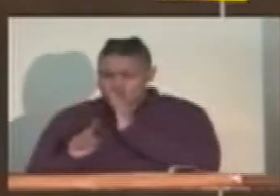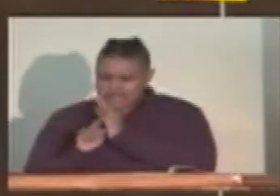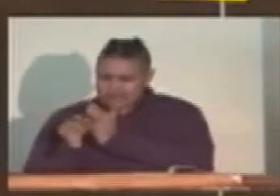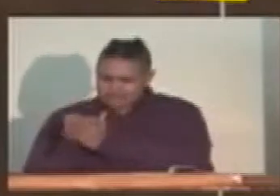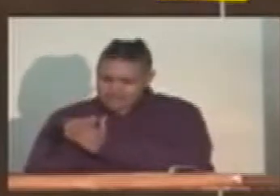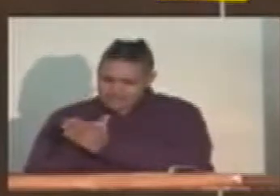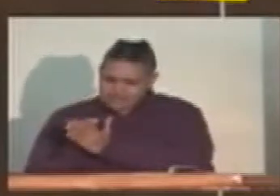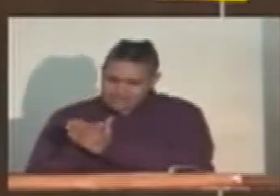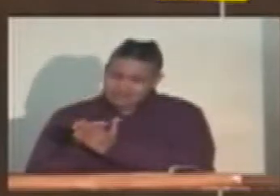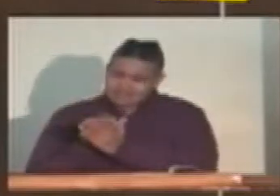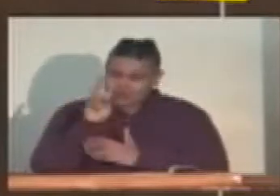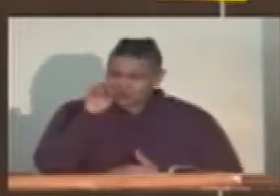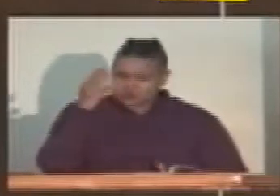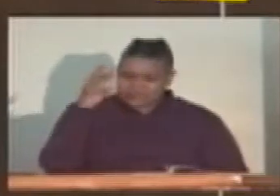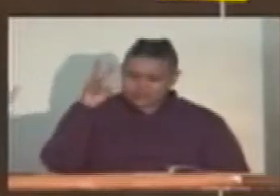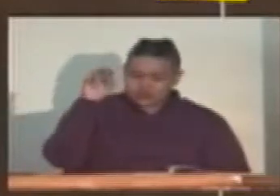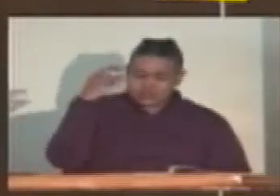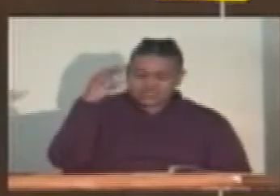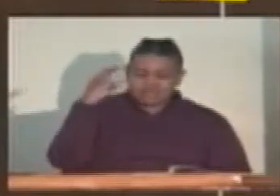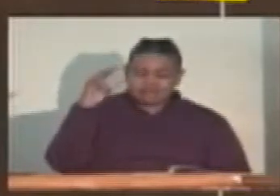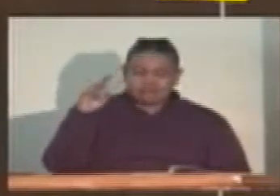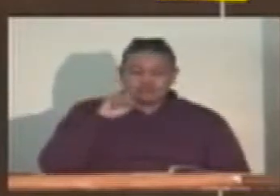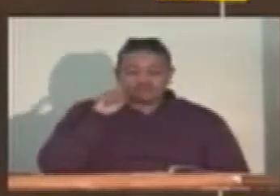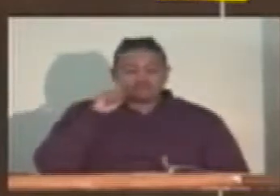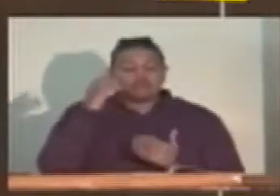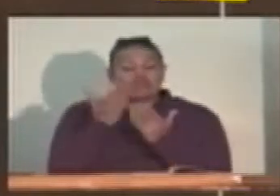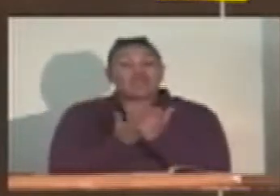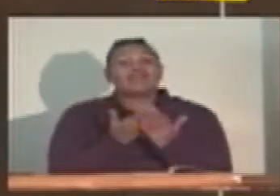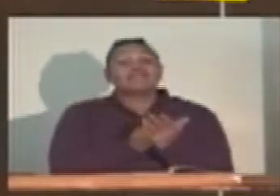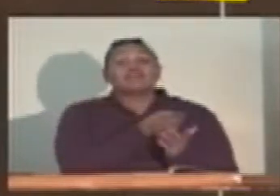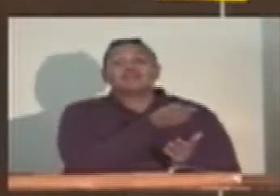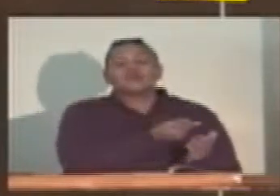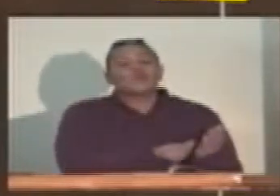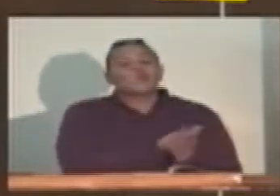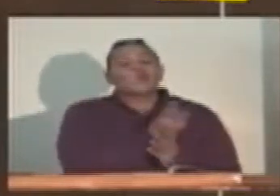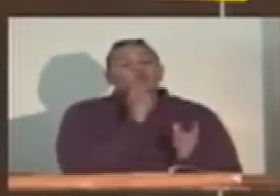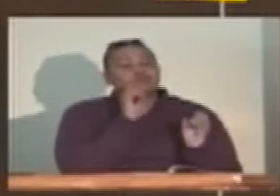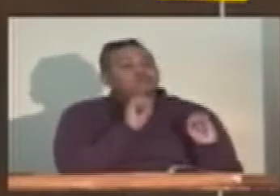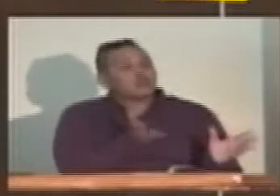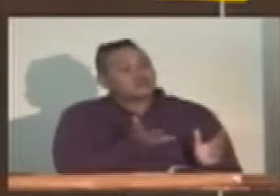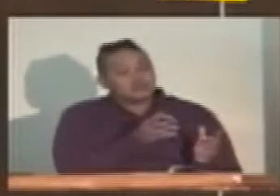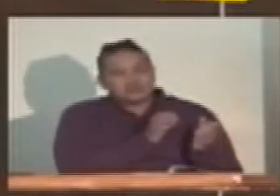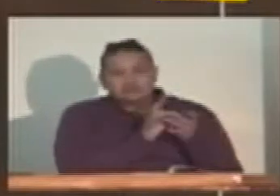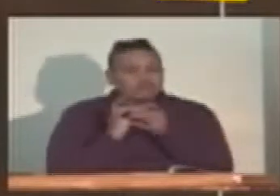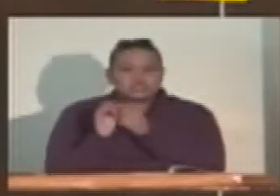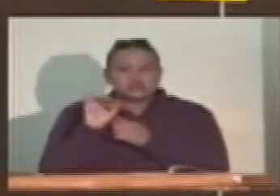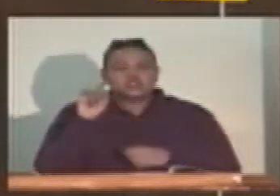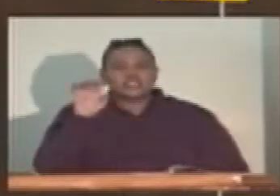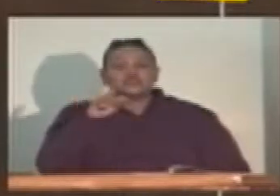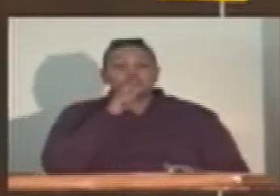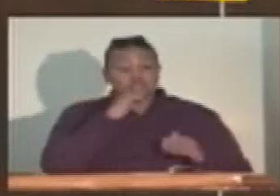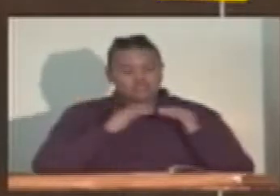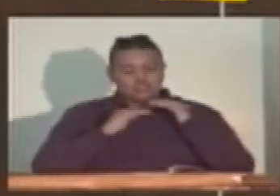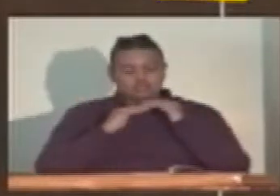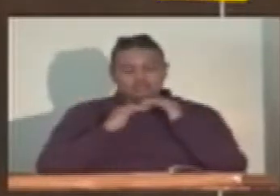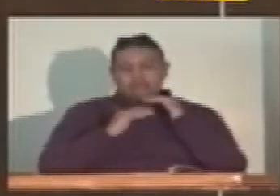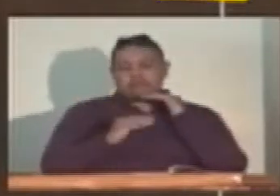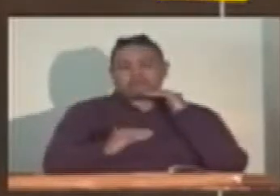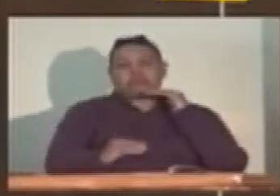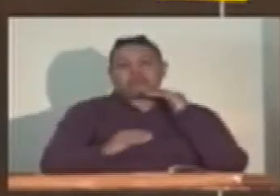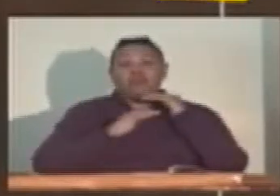comparing the unaudited financials for 2016-17, it's evident that the company is not on a growth